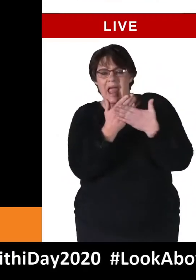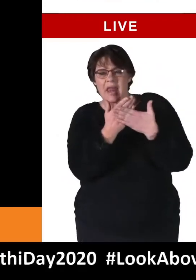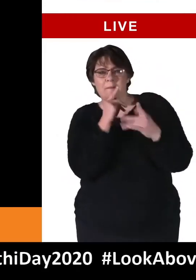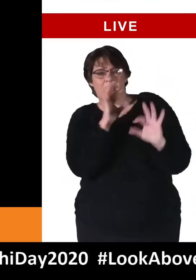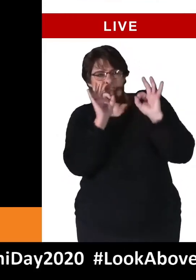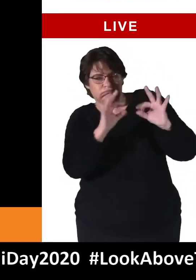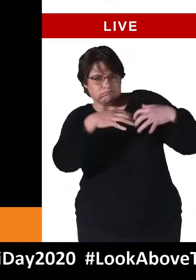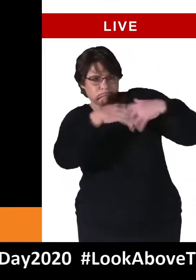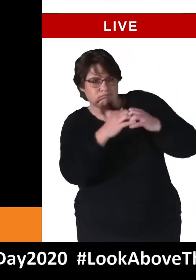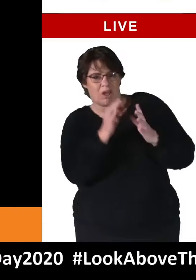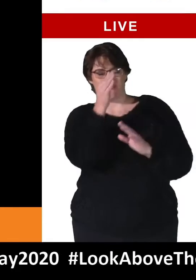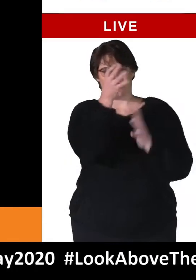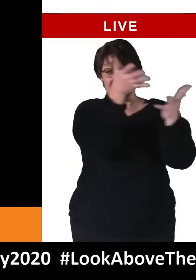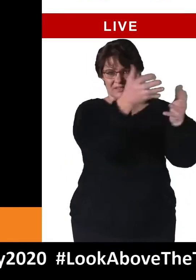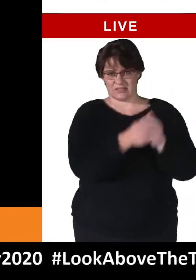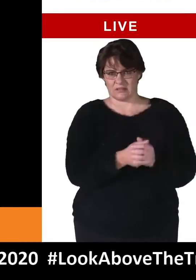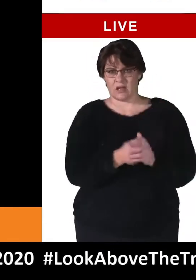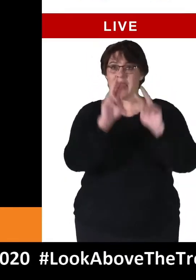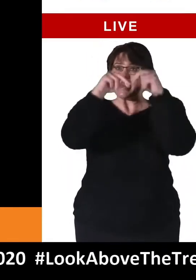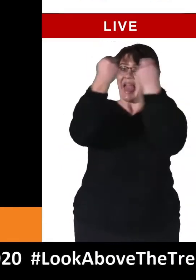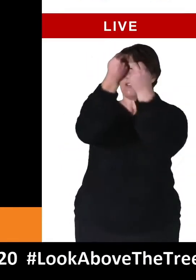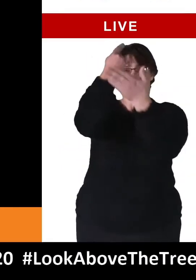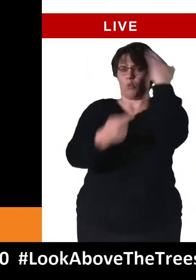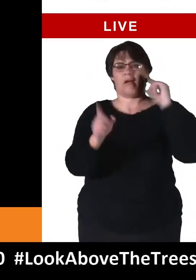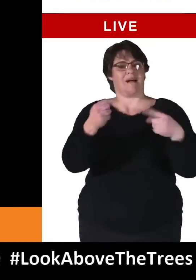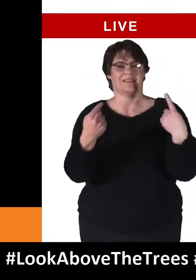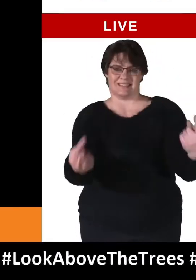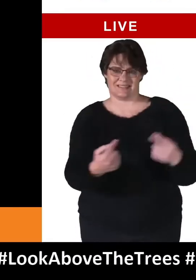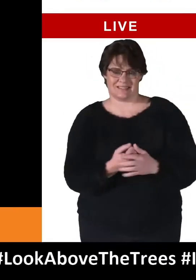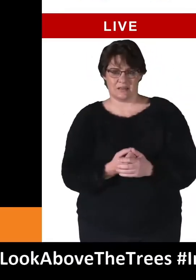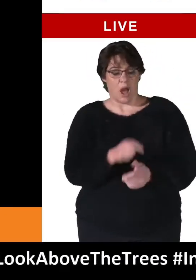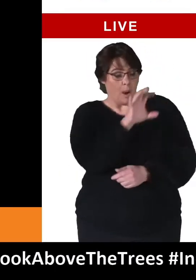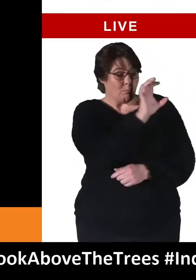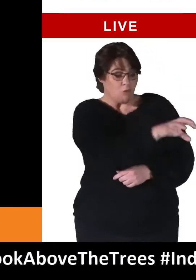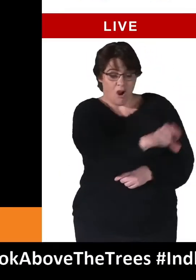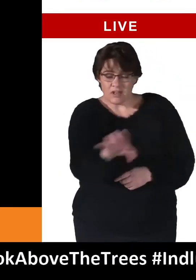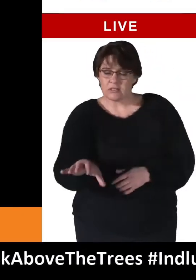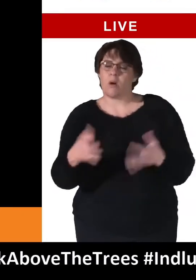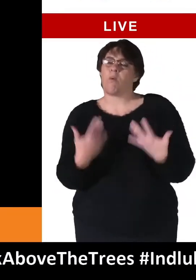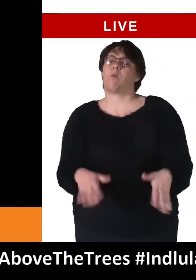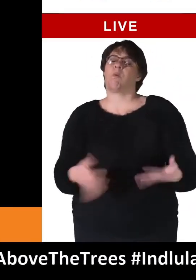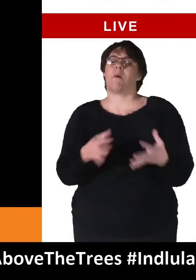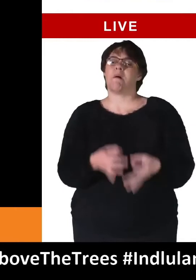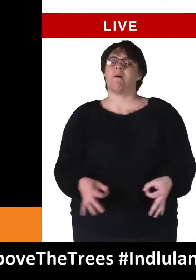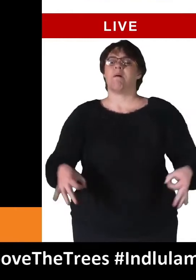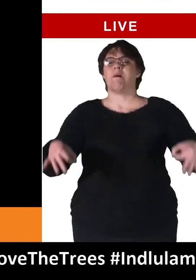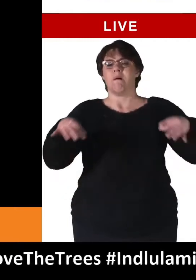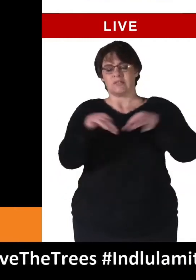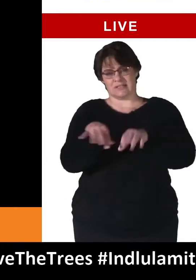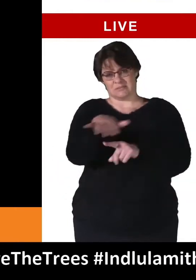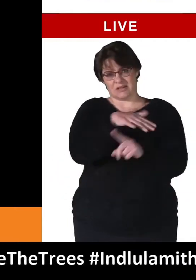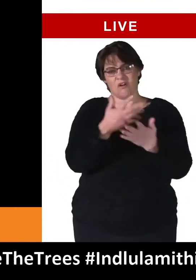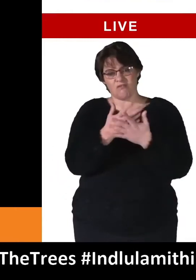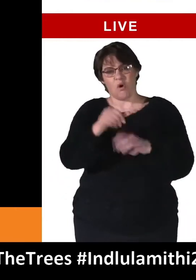future. And this can't only be at national level. So provinces are a very important space for